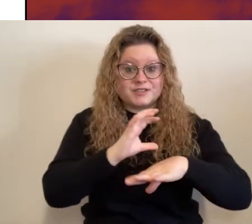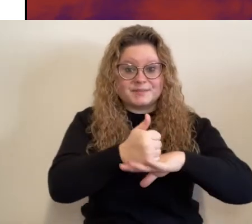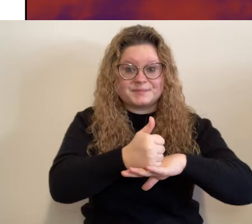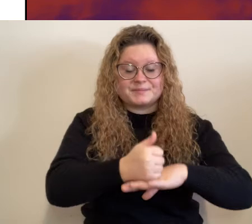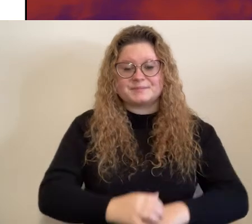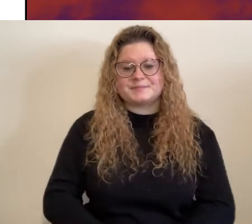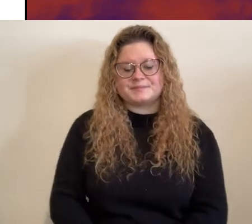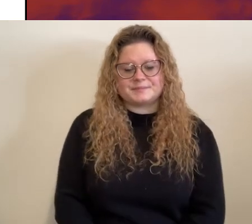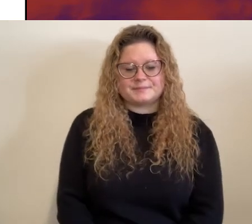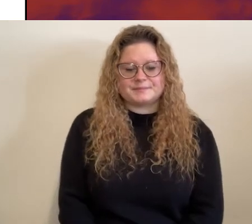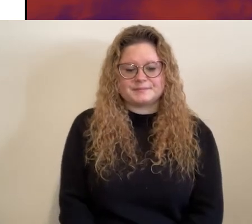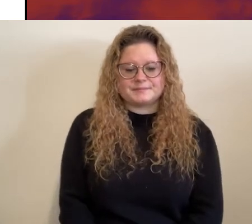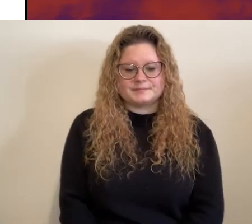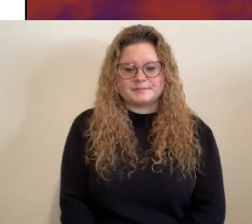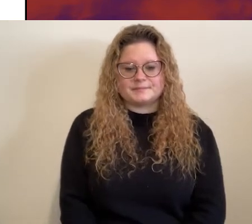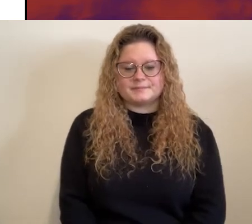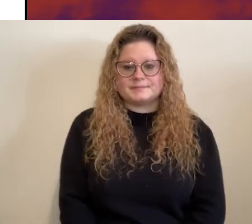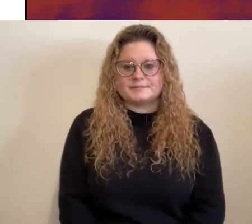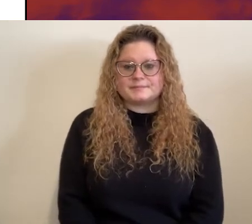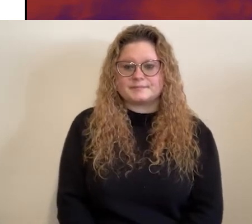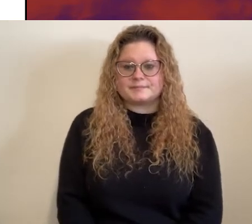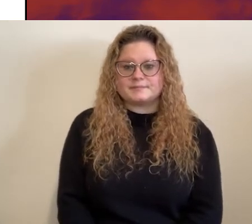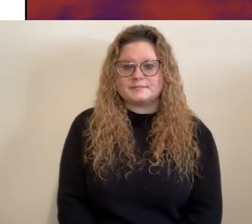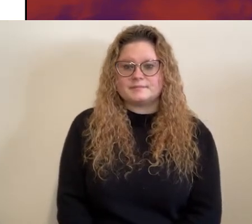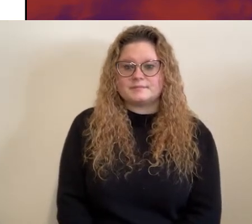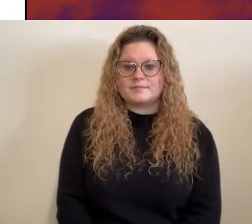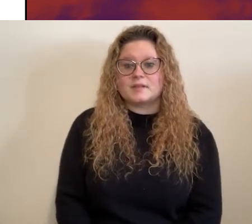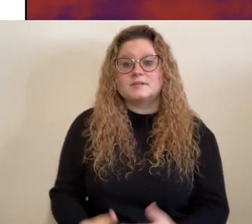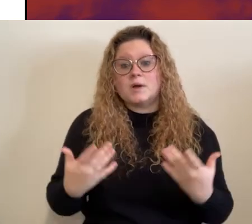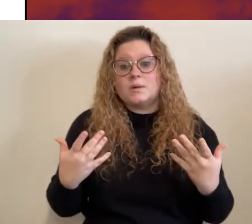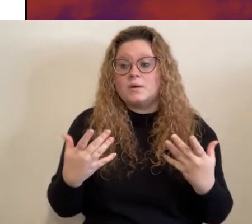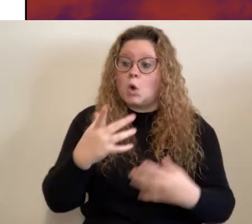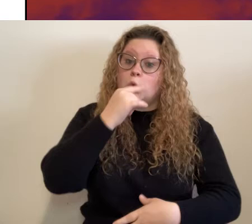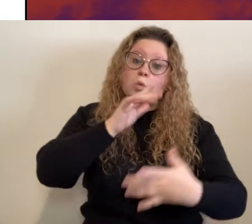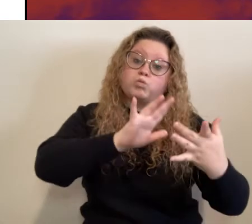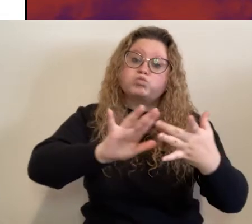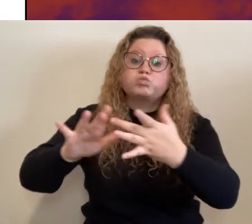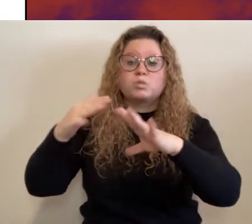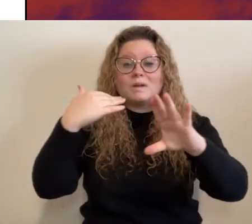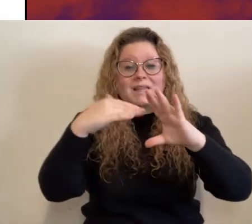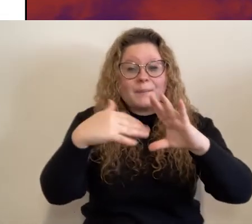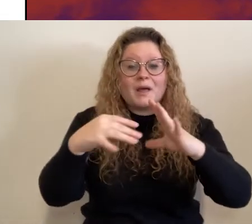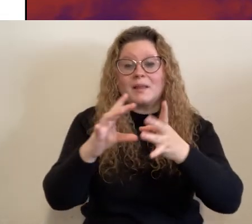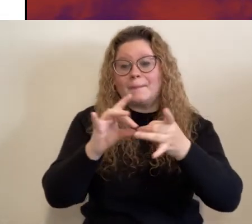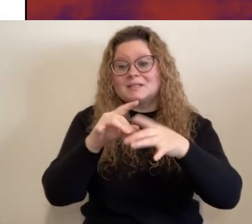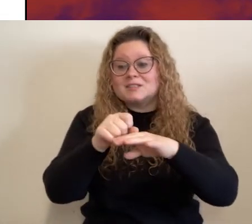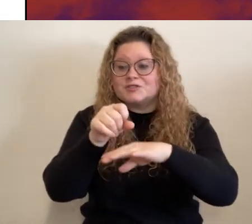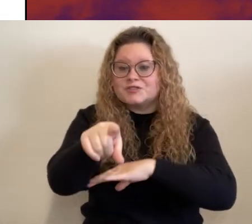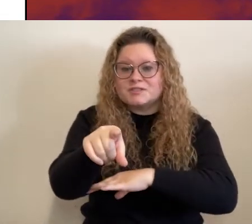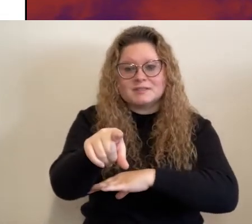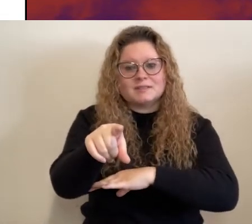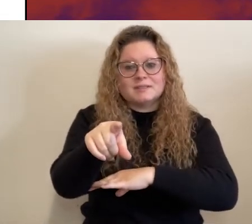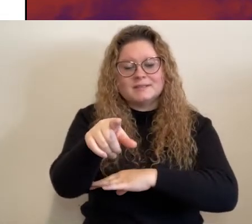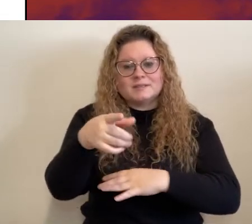sending messages or emails with all different types of people, and your sound is, it's the hearing, but